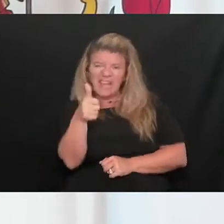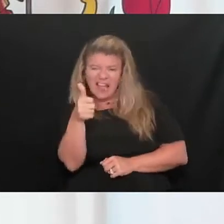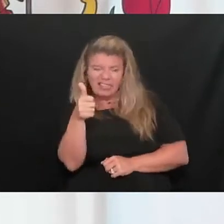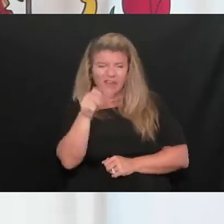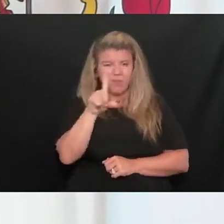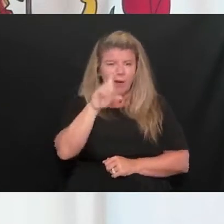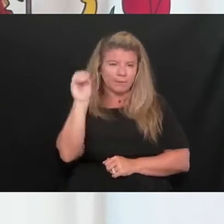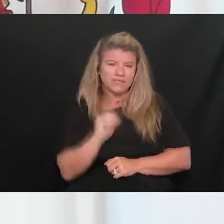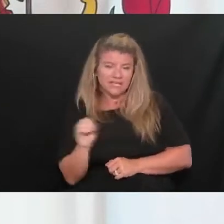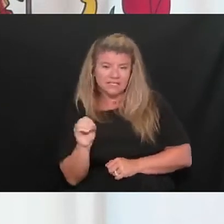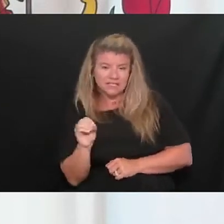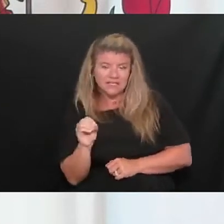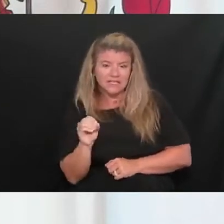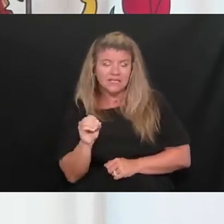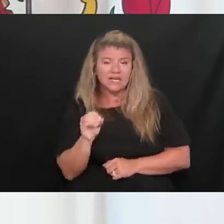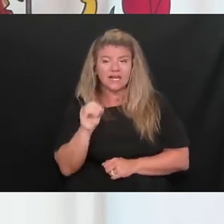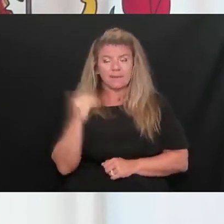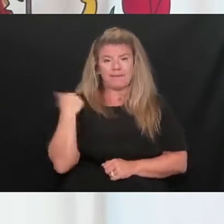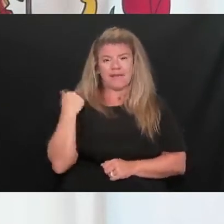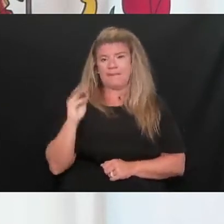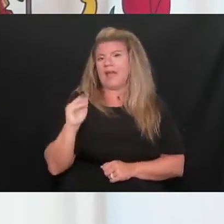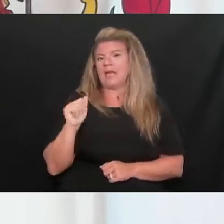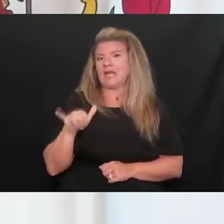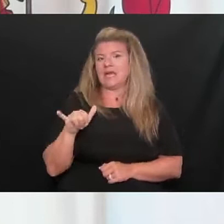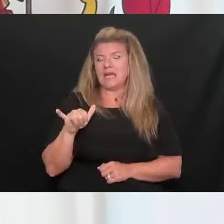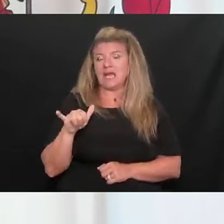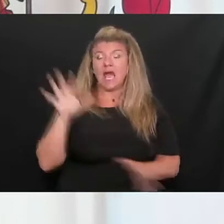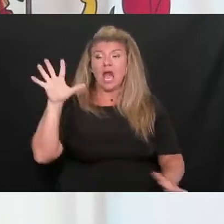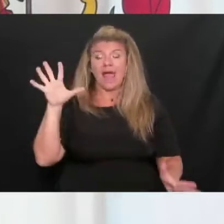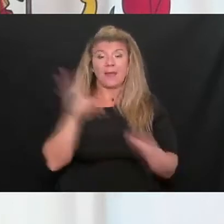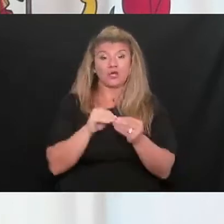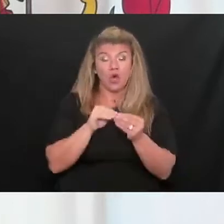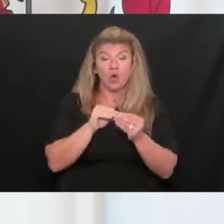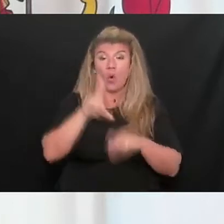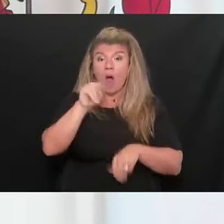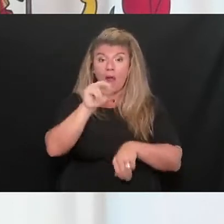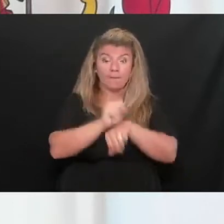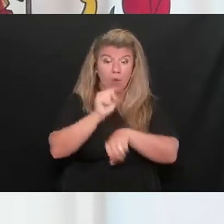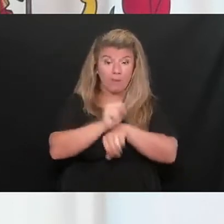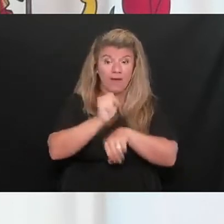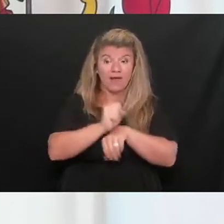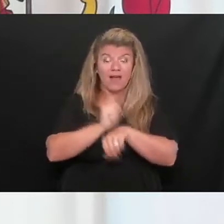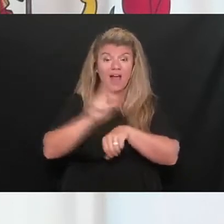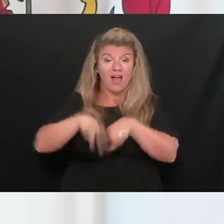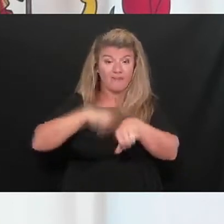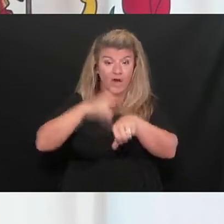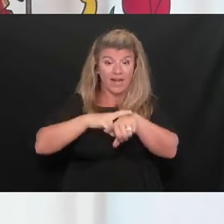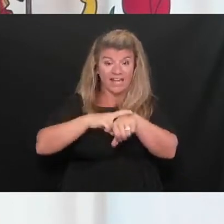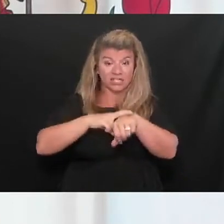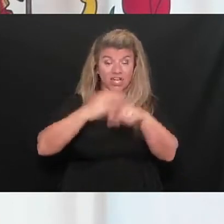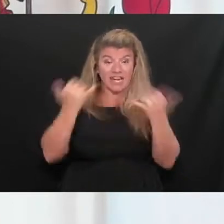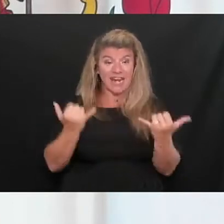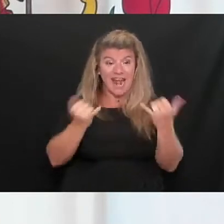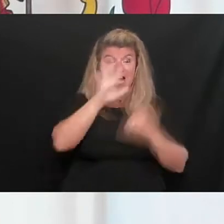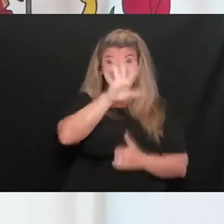0.3% in May, and the total unemployment of our nation is at